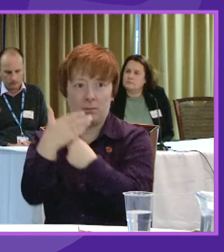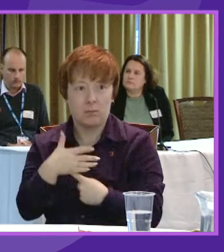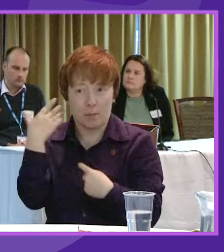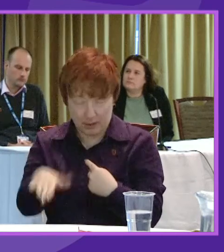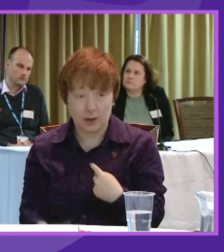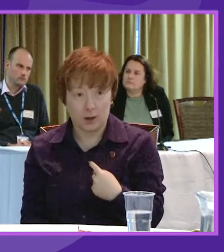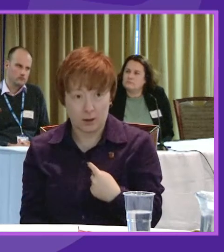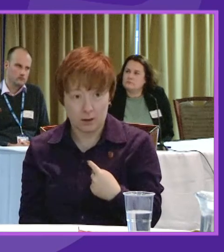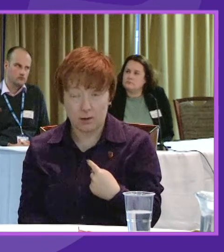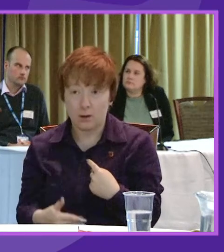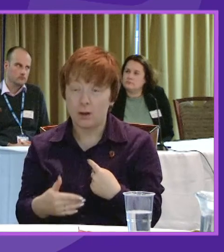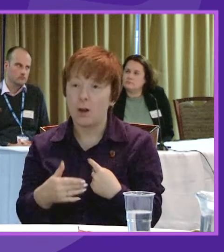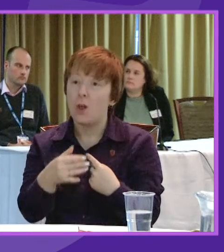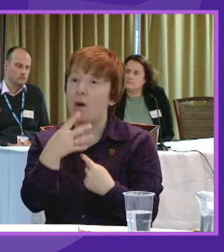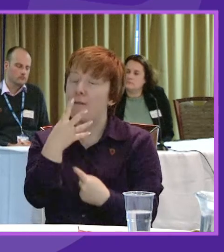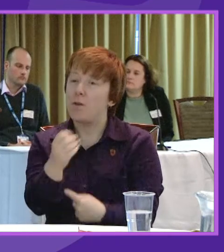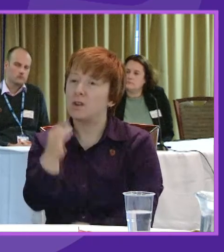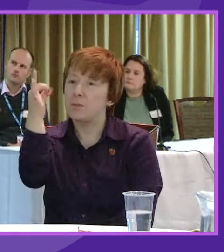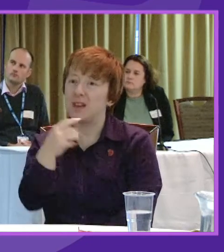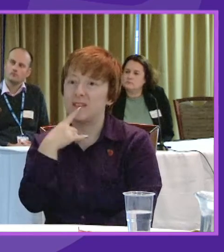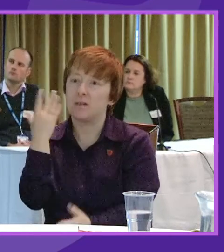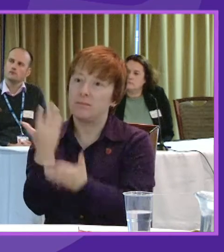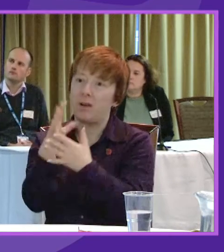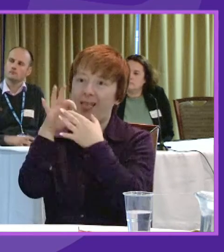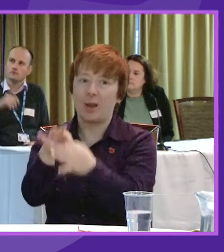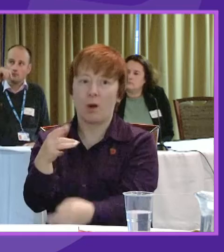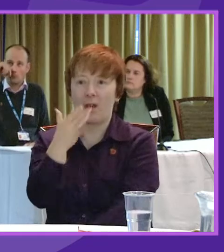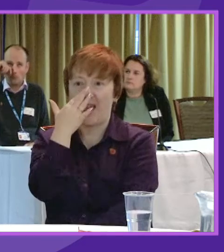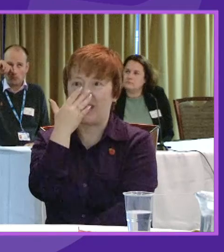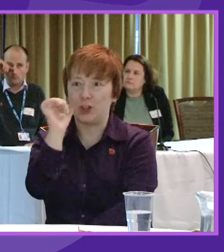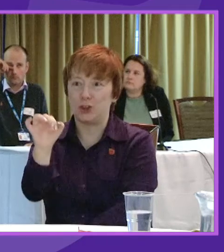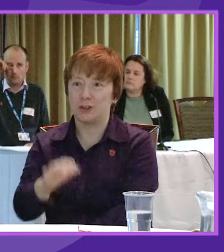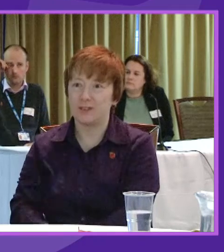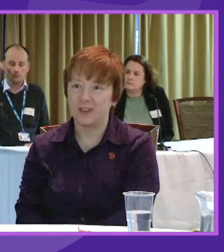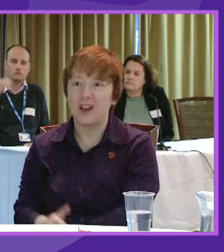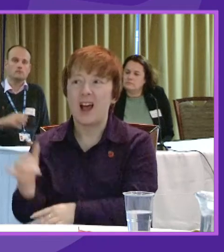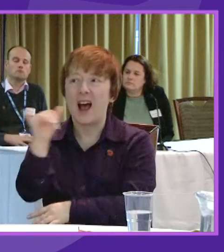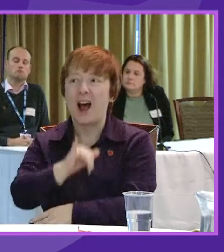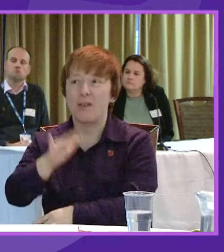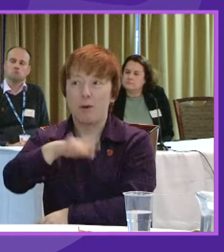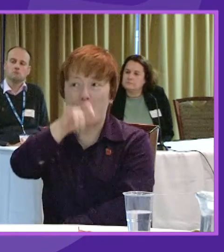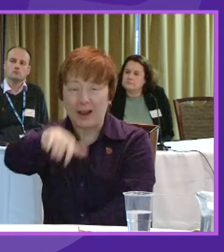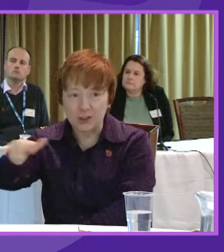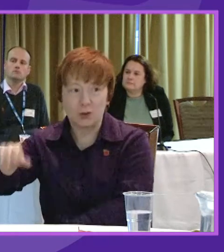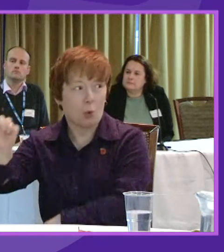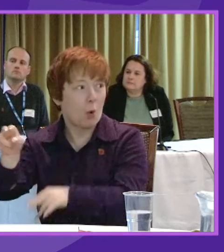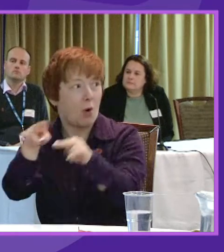experience discrimination, 40% of those reported that it was in relation to age, and that was from patients or